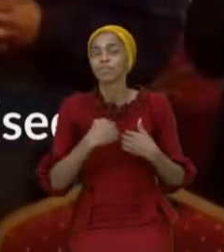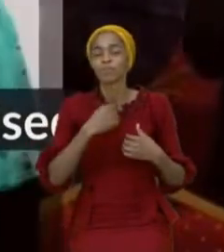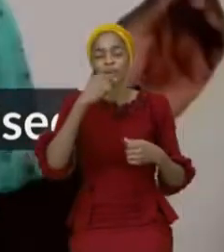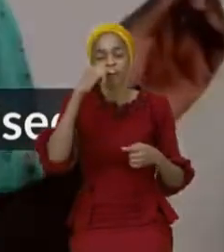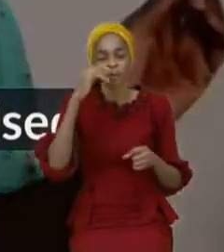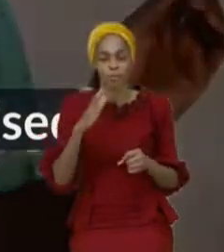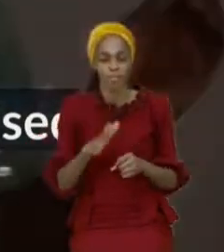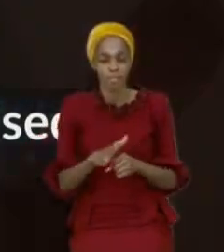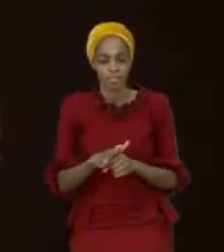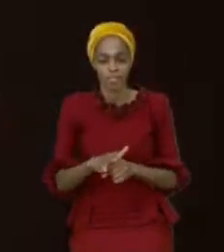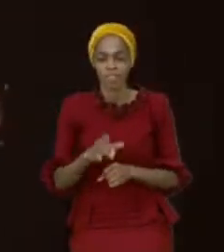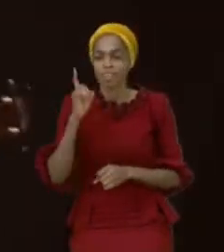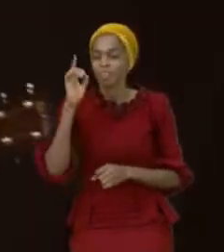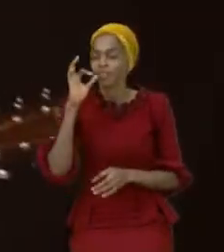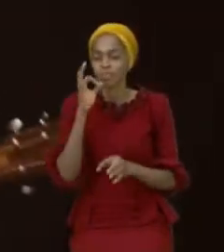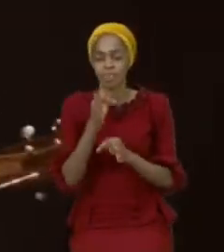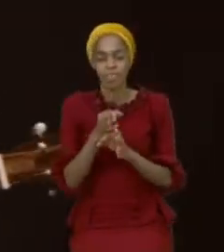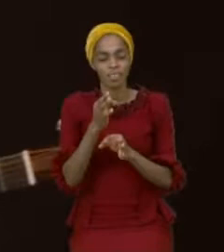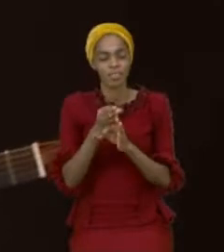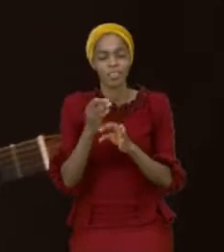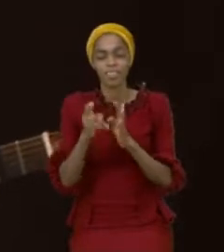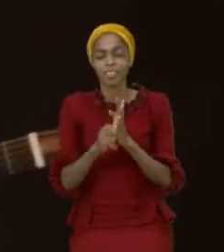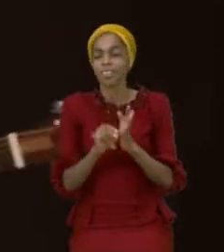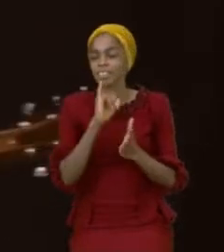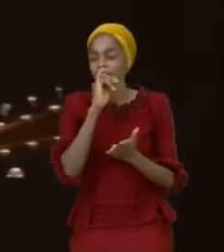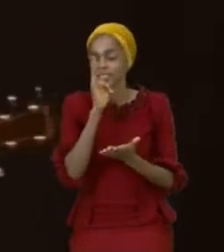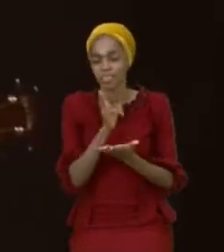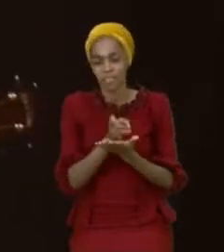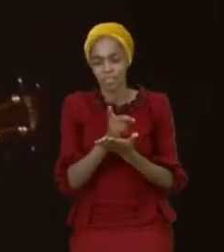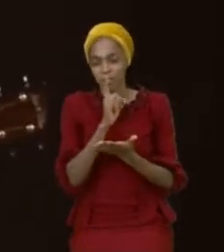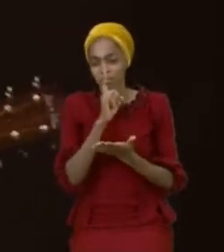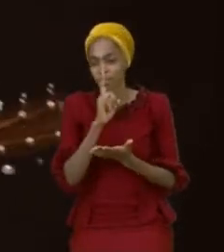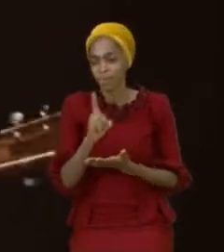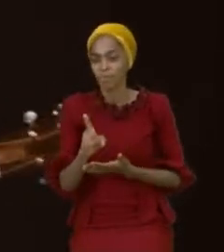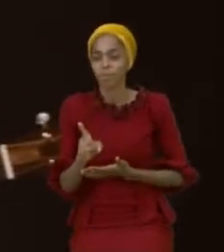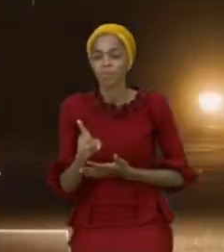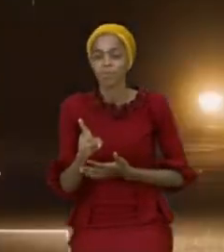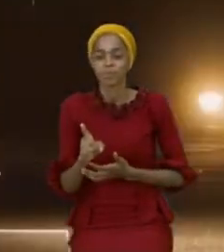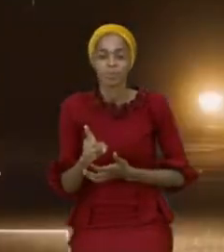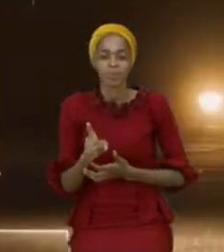you've promised. Your faithfulness is true.